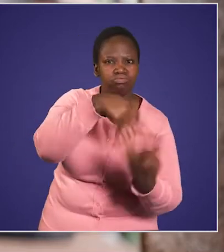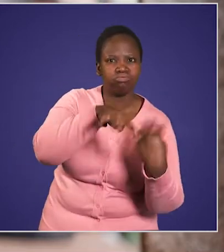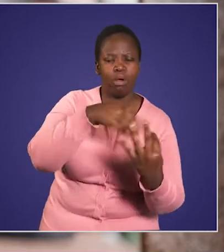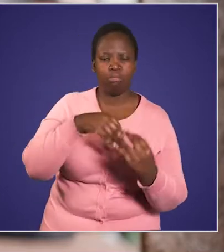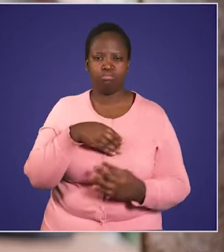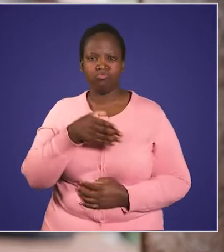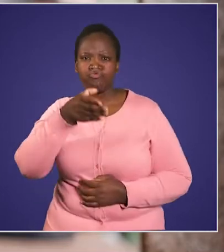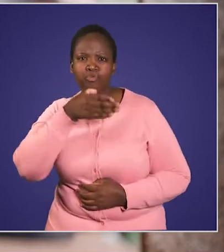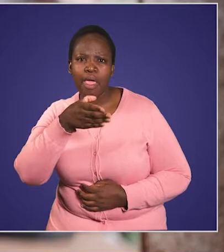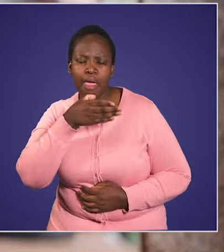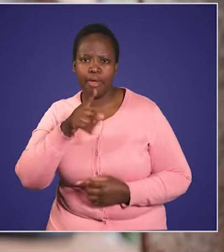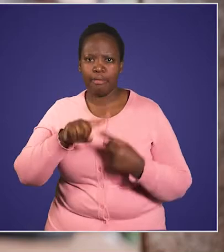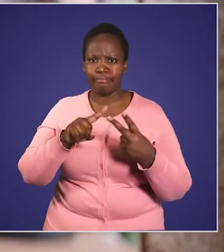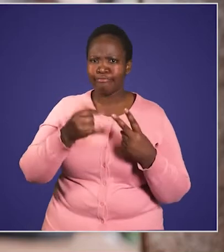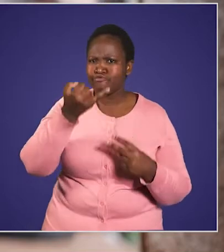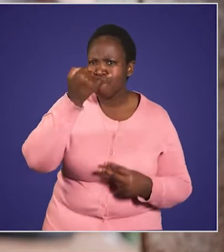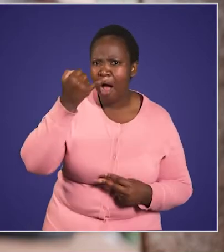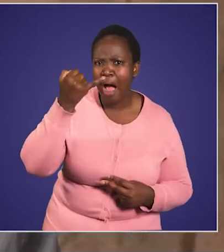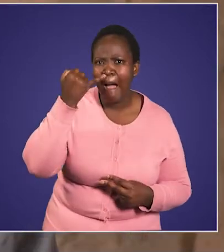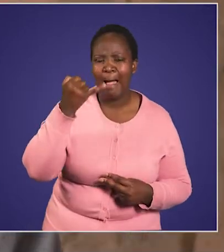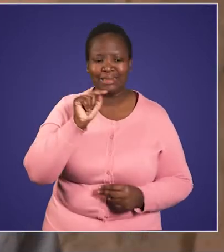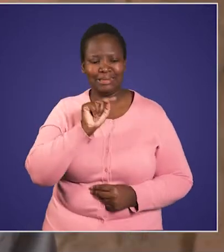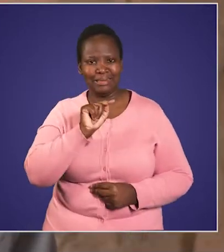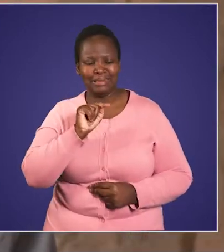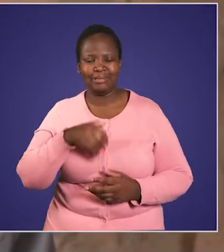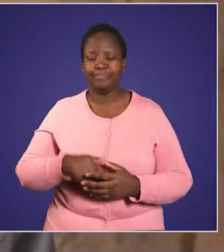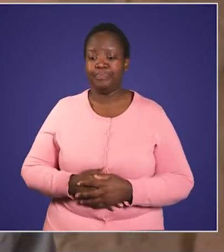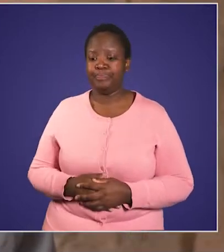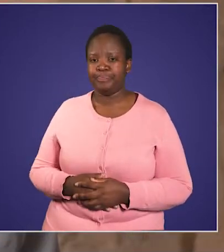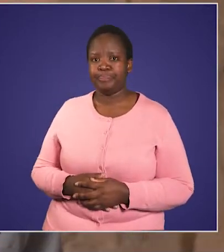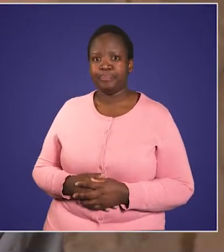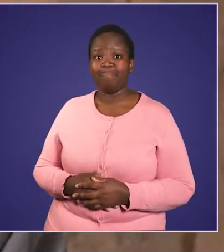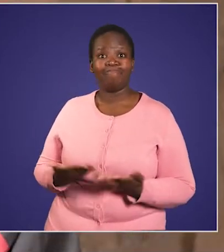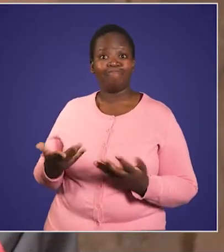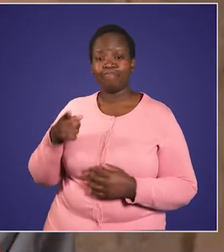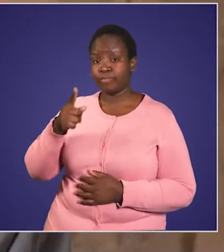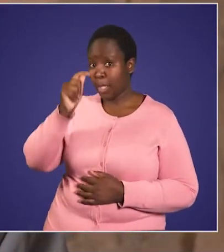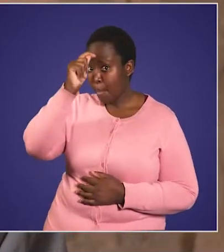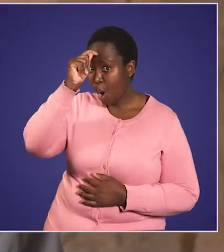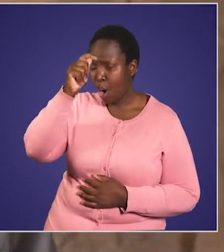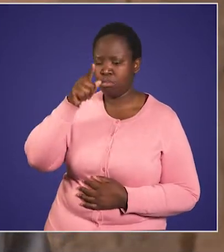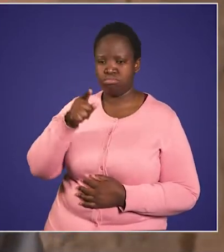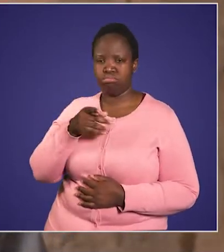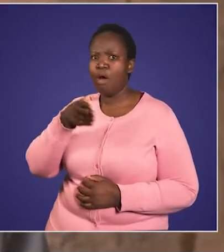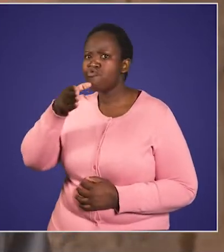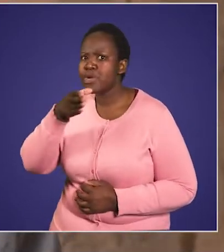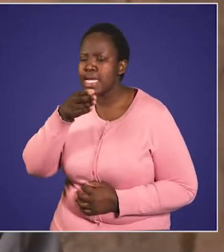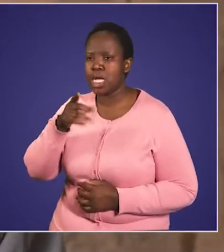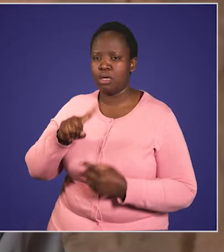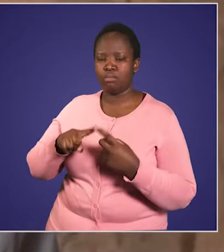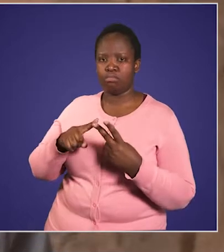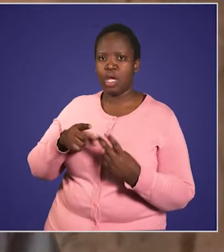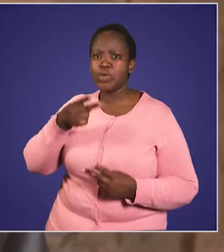were like drinking, substance abusing. The guys now, they have that time to go smoke weed wherever they are,